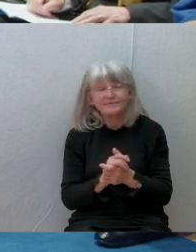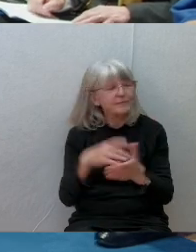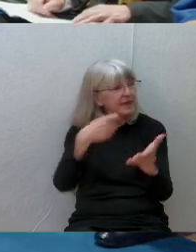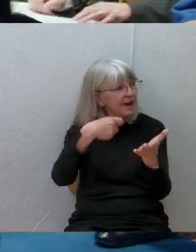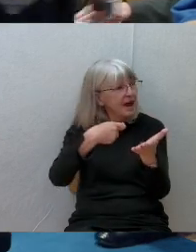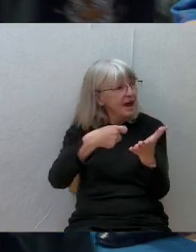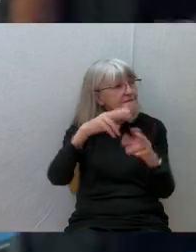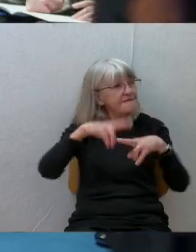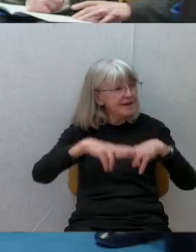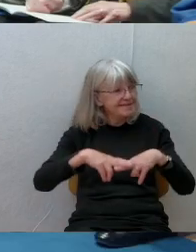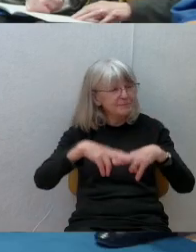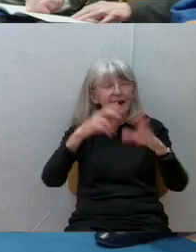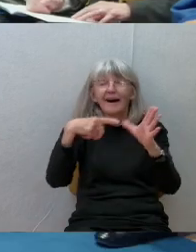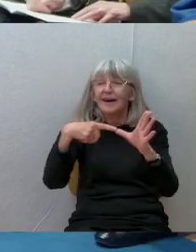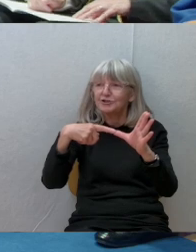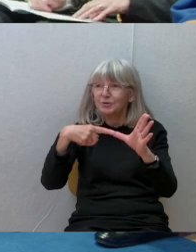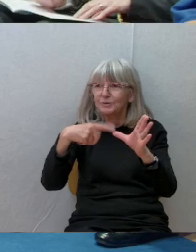Fatima Ashruf.